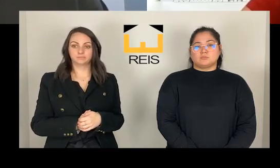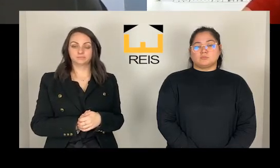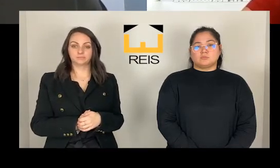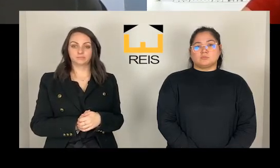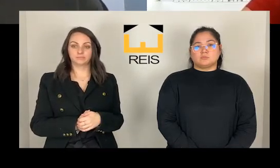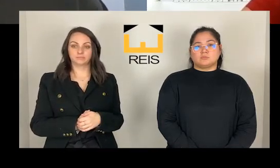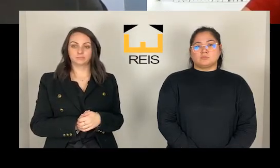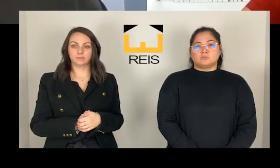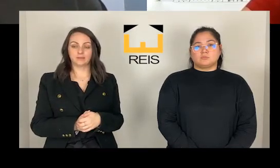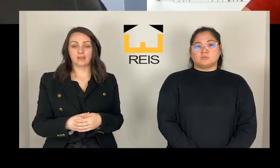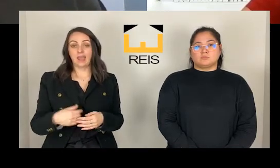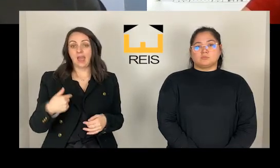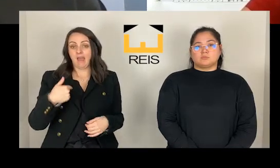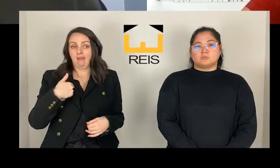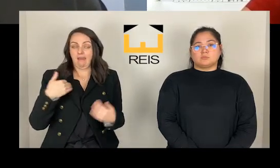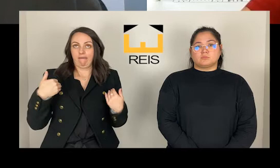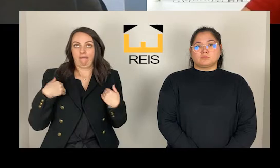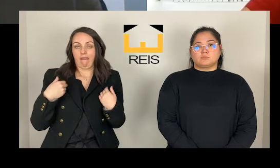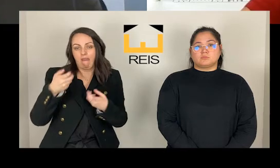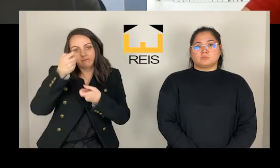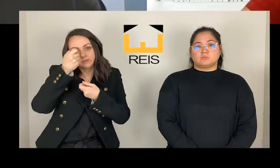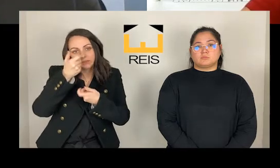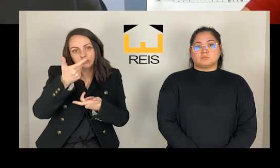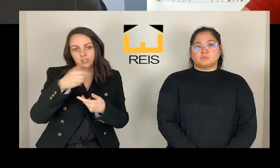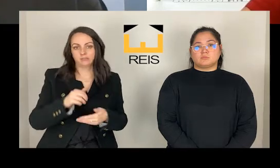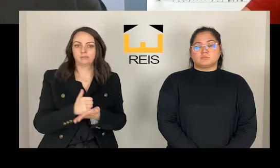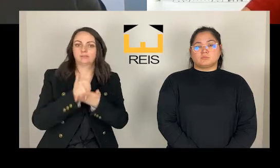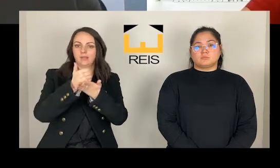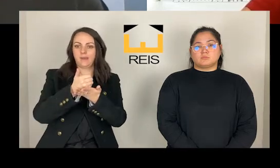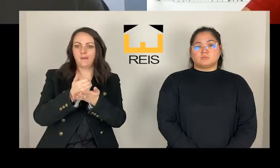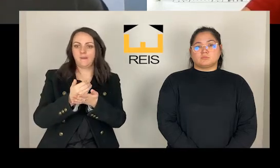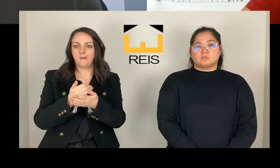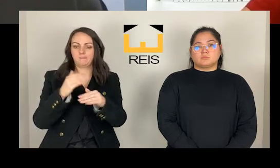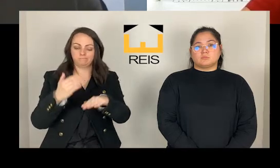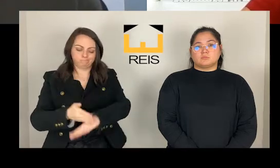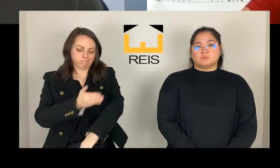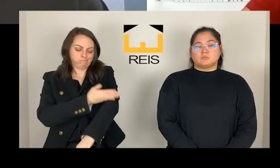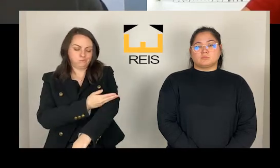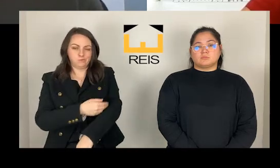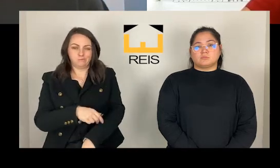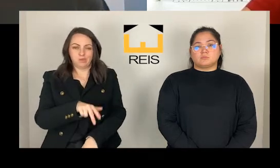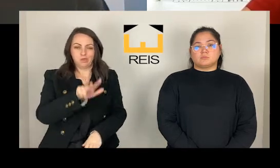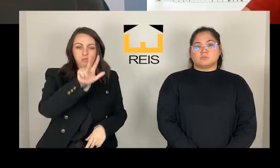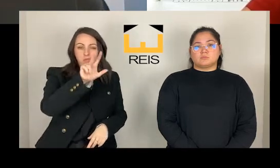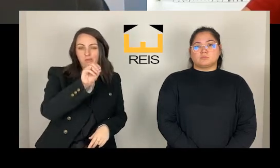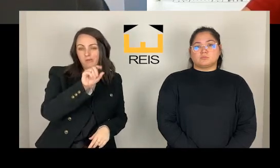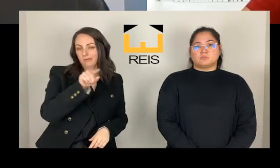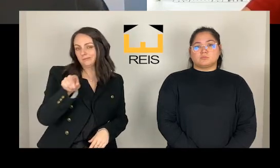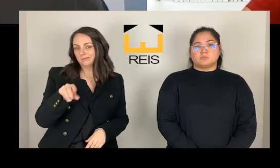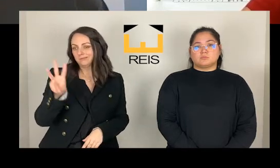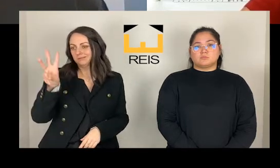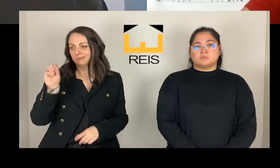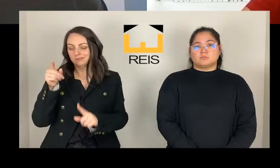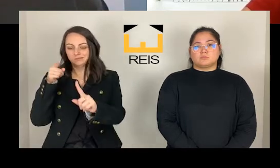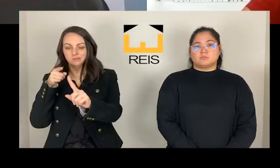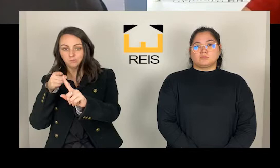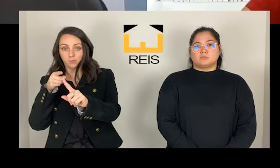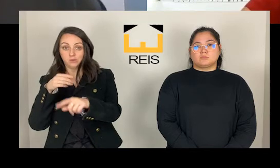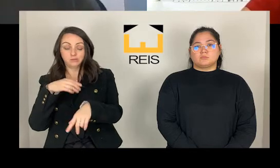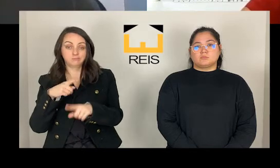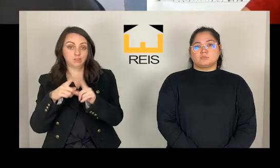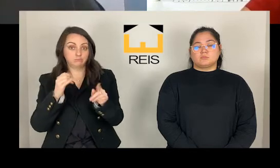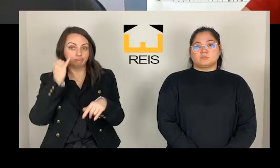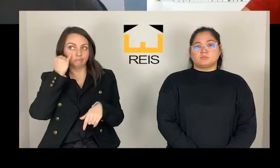be able to do. I can make some suggestions to help bring it up, maybe say anywhere from 30, 40, 50, 60 points. If you need more than